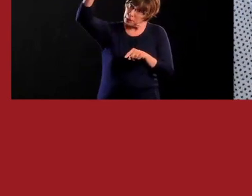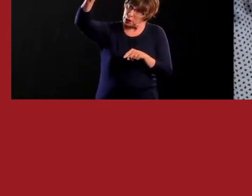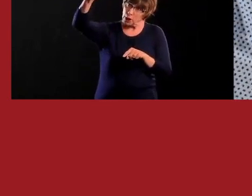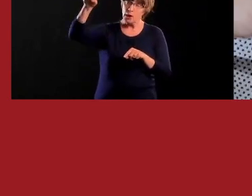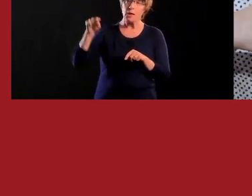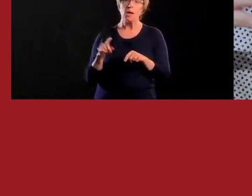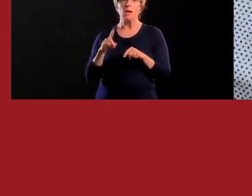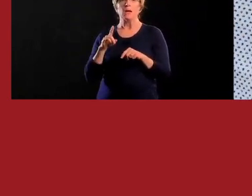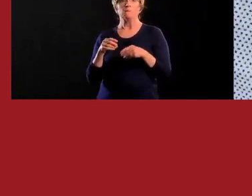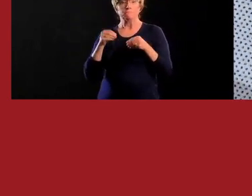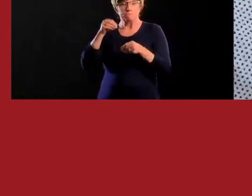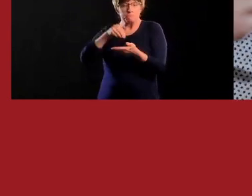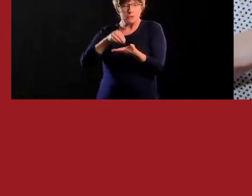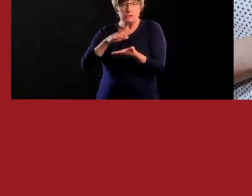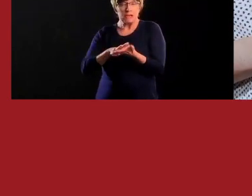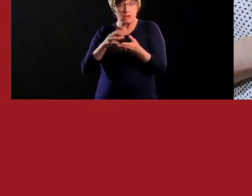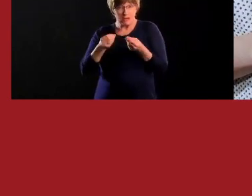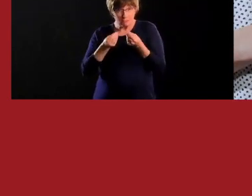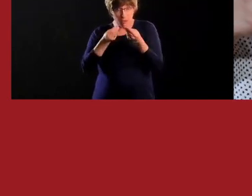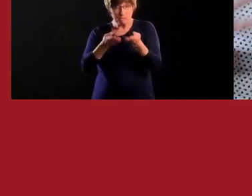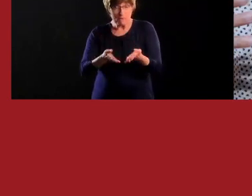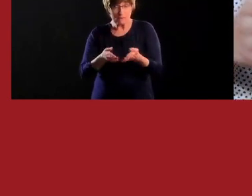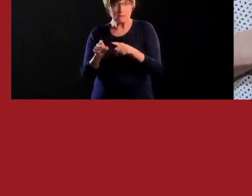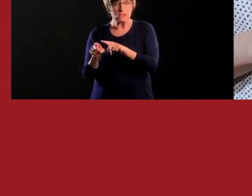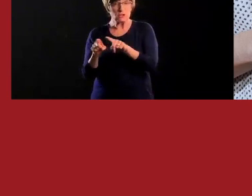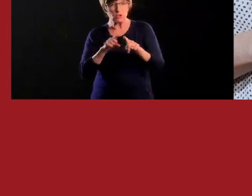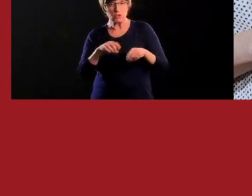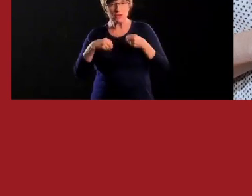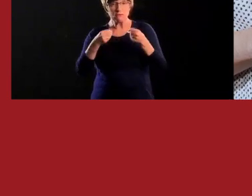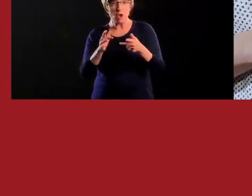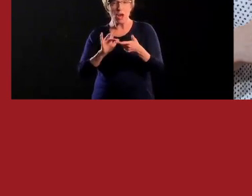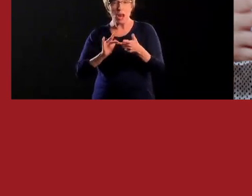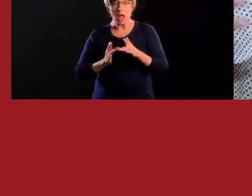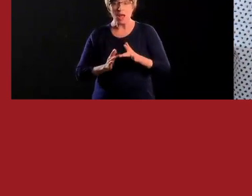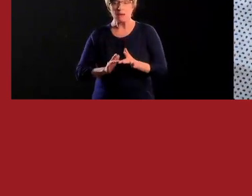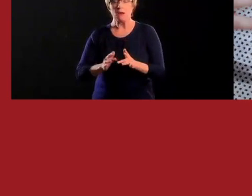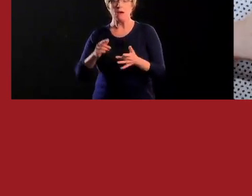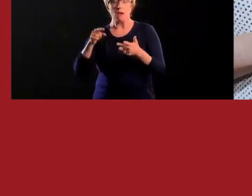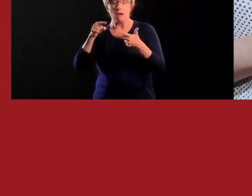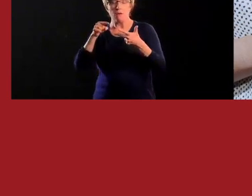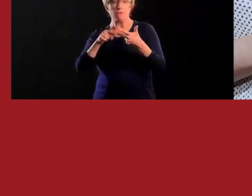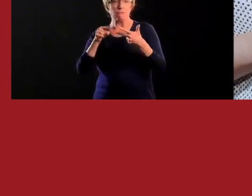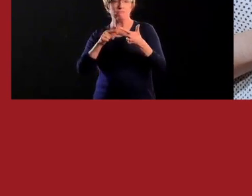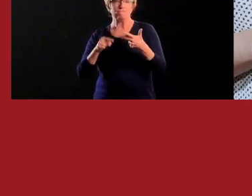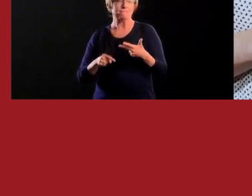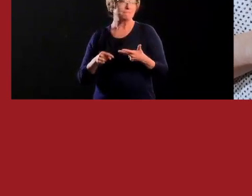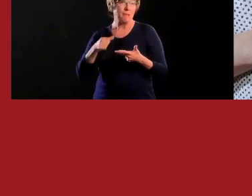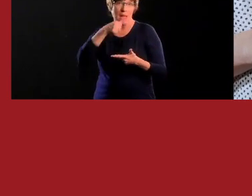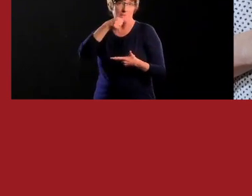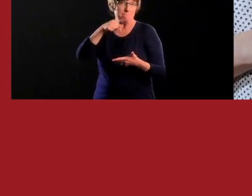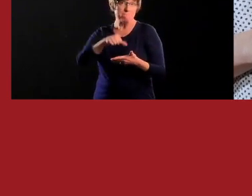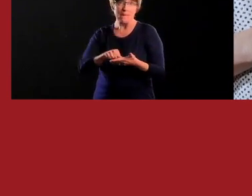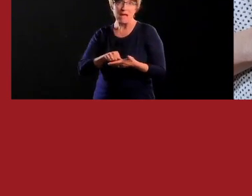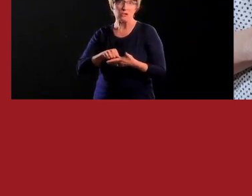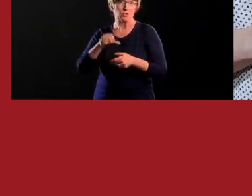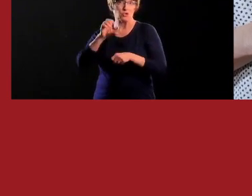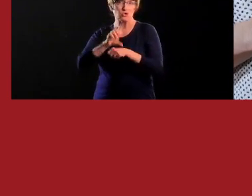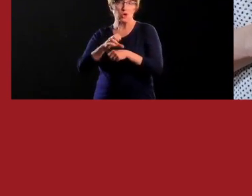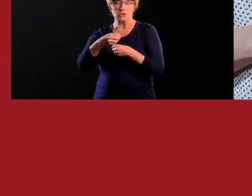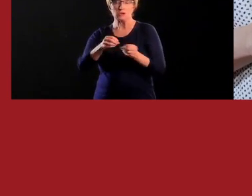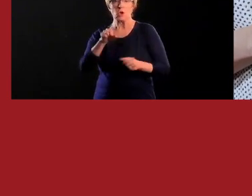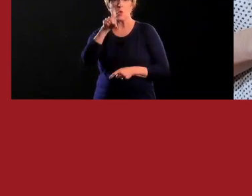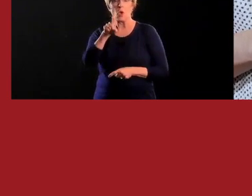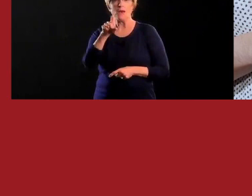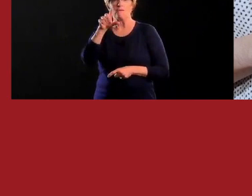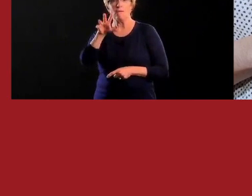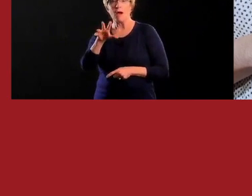information accordingly as you give online. Finally, you can mail in your check to our church offices at